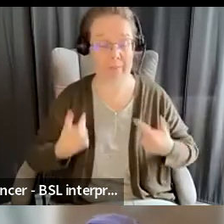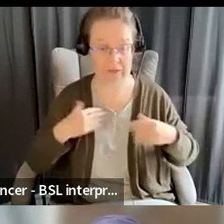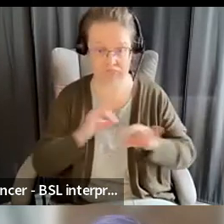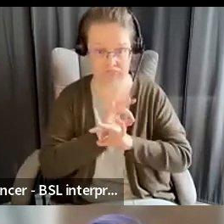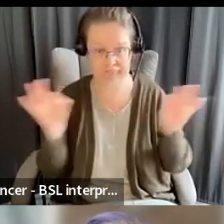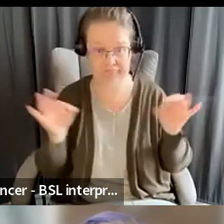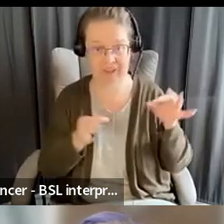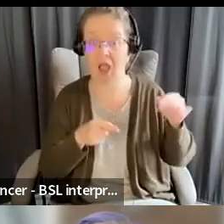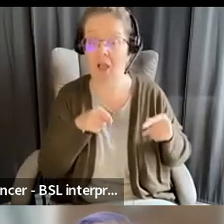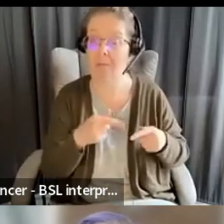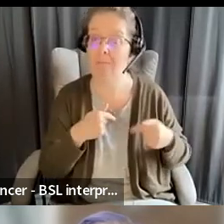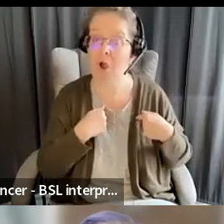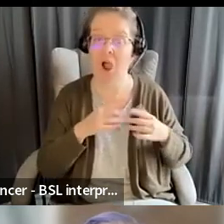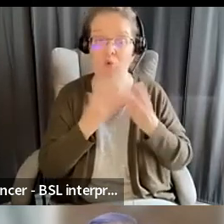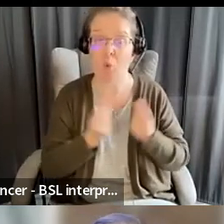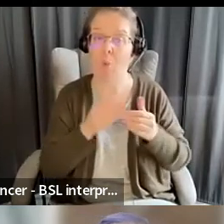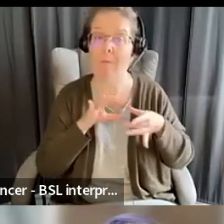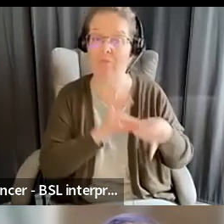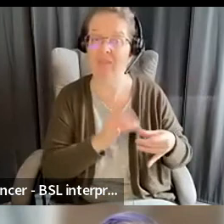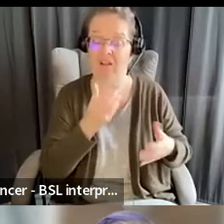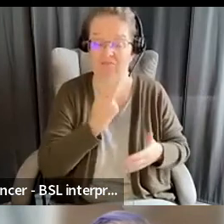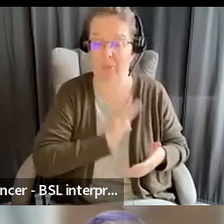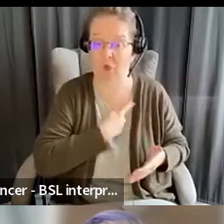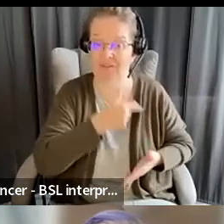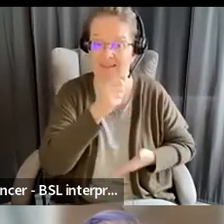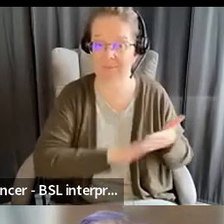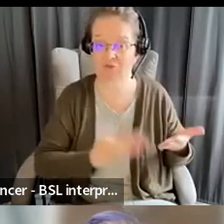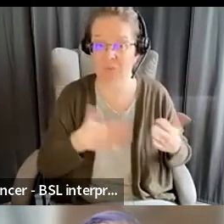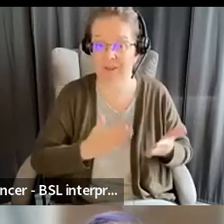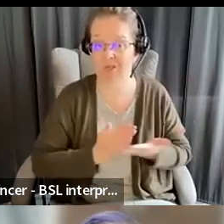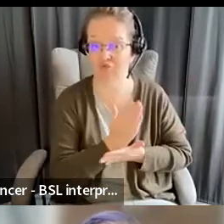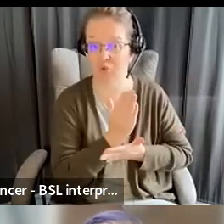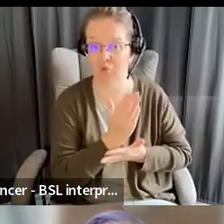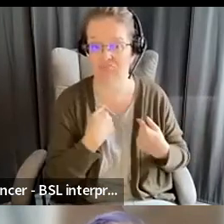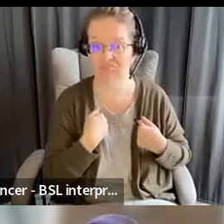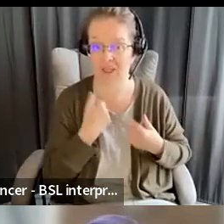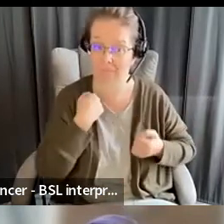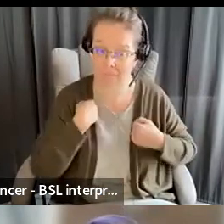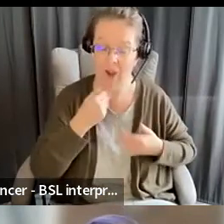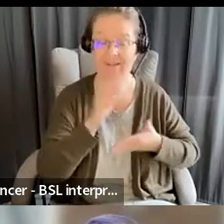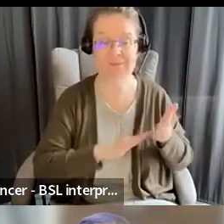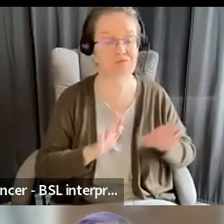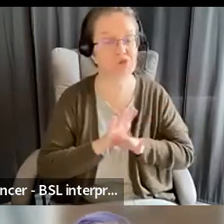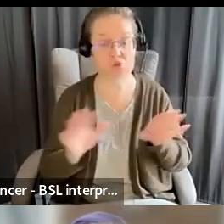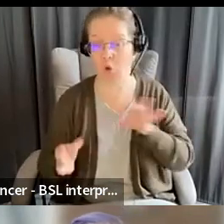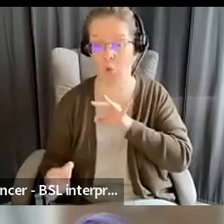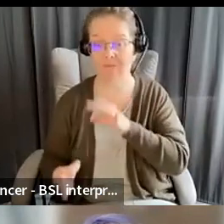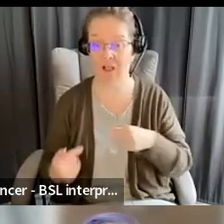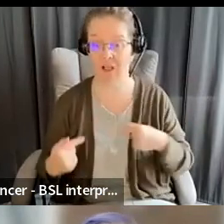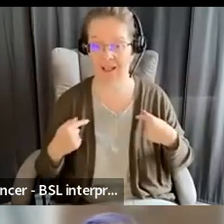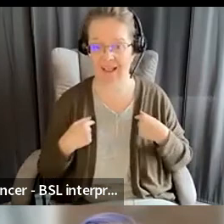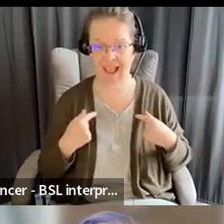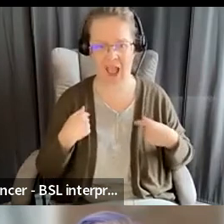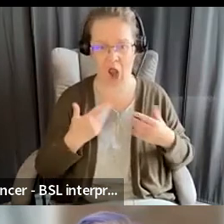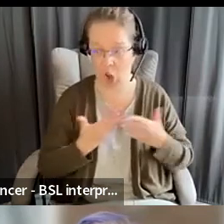my personal experience and like what I'm kind of been doing. So actually, like, I've had to do a load of